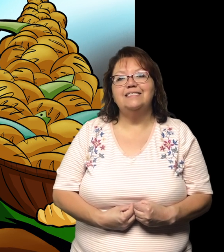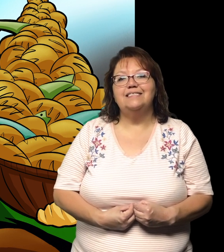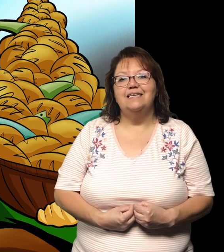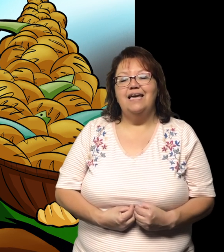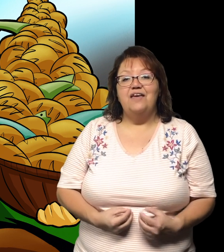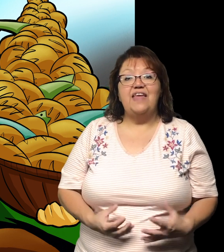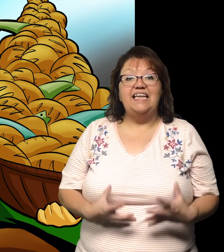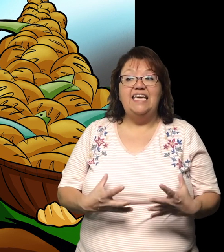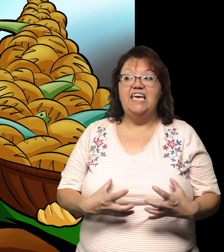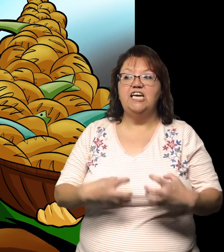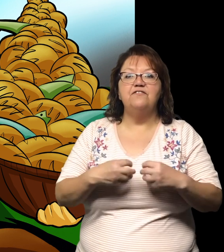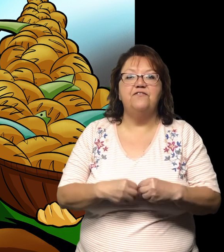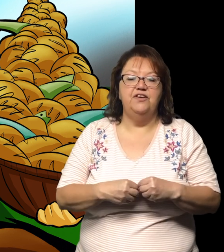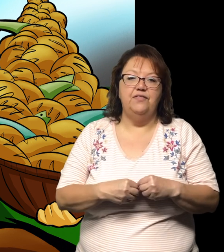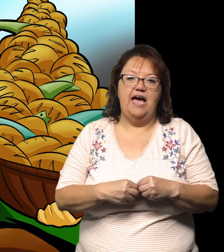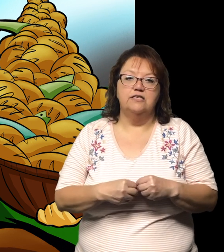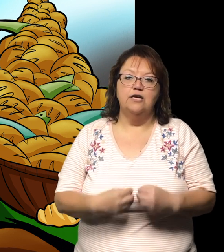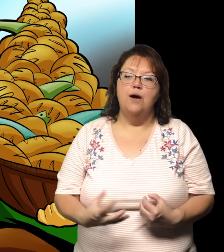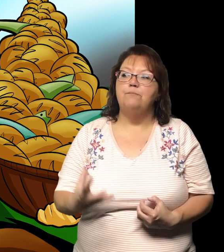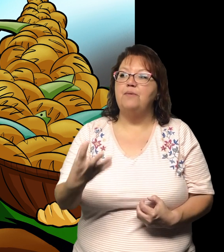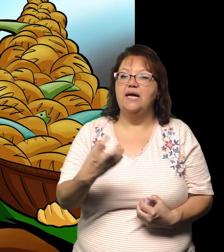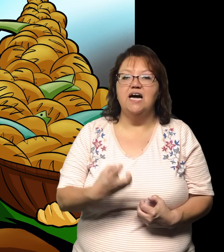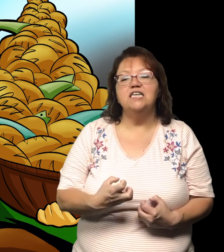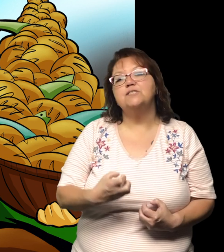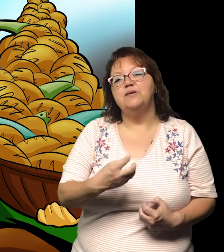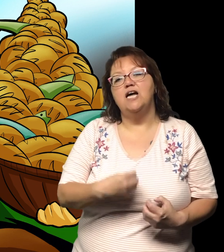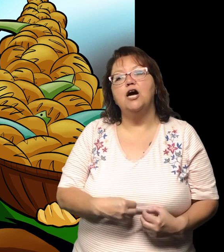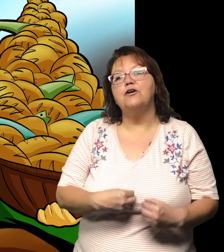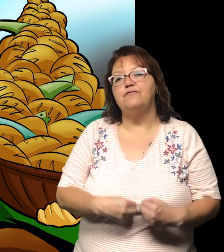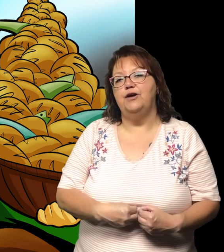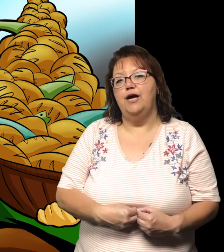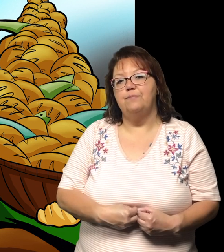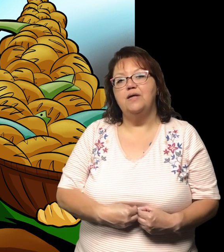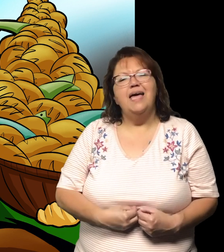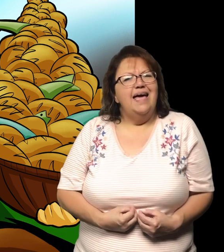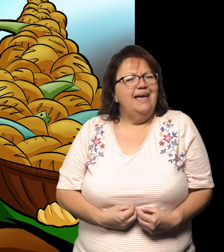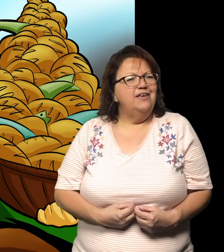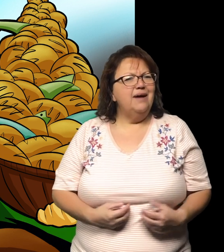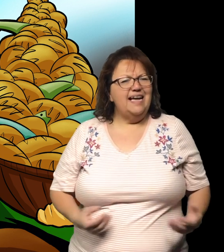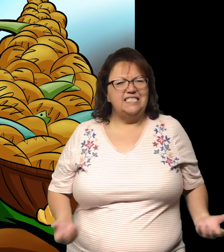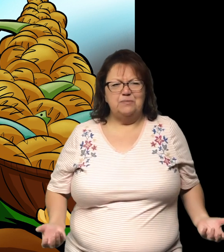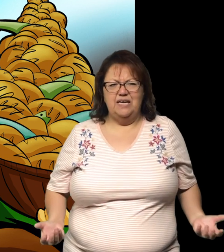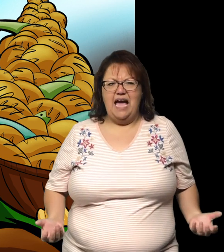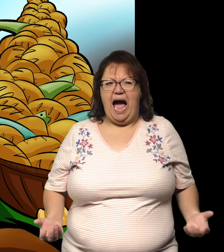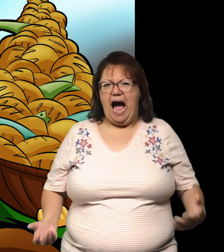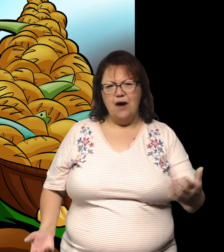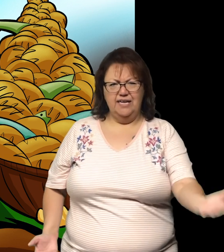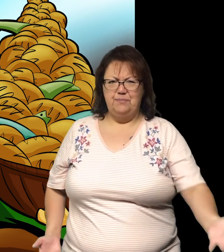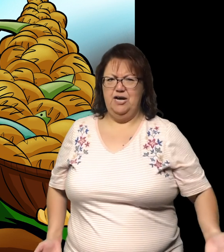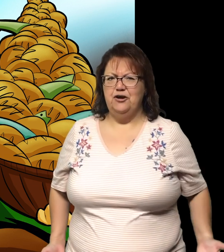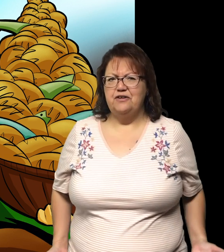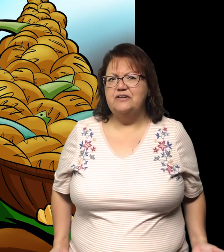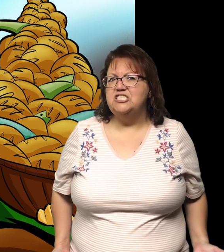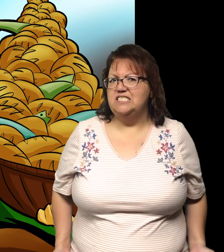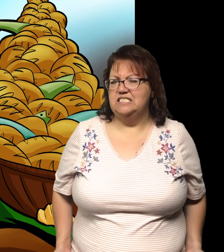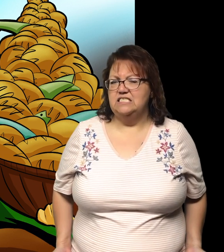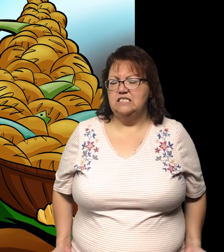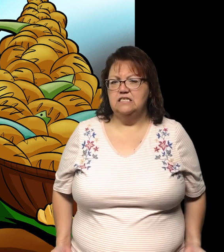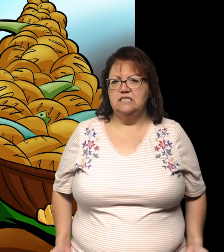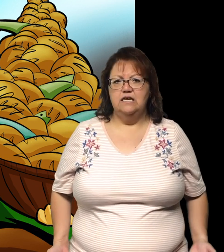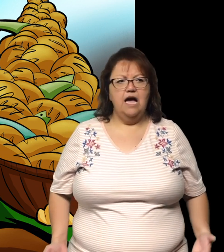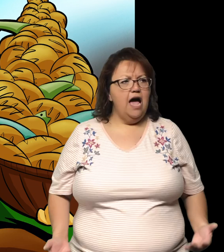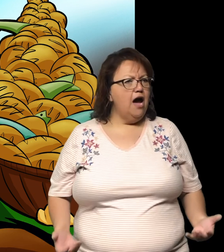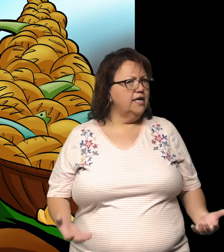it is, that he can feel that by us being hungry for him. You might ask me, how can I be hungry for